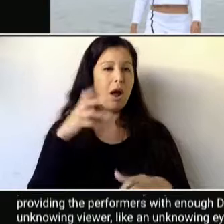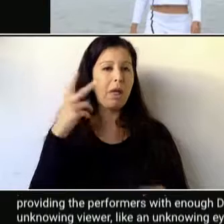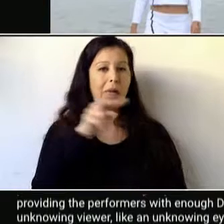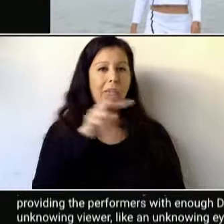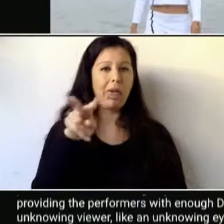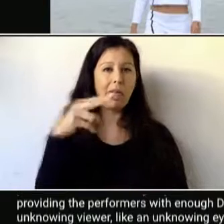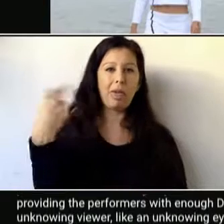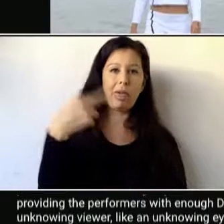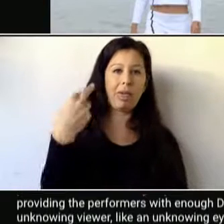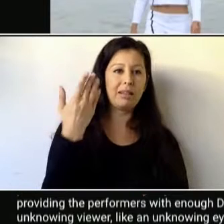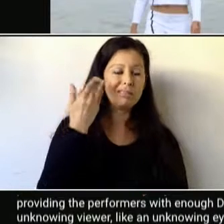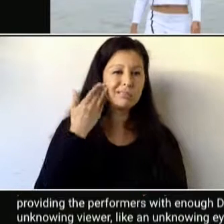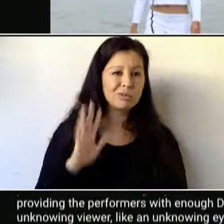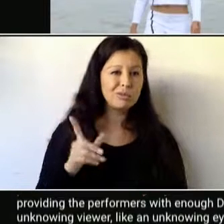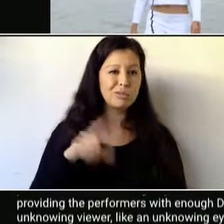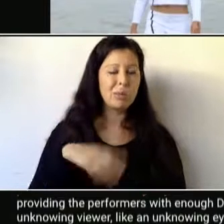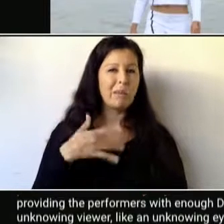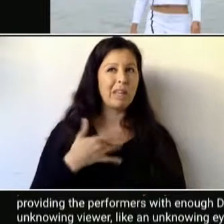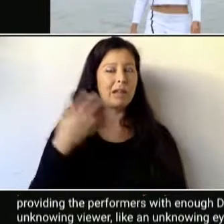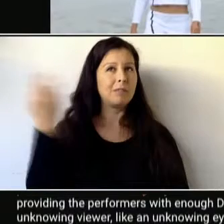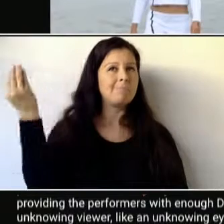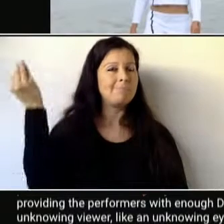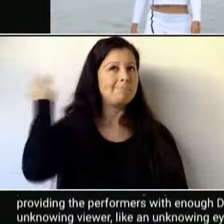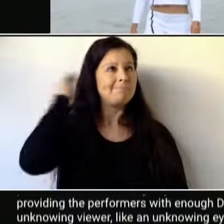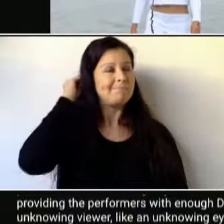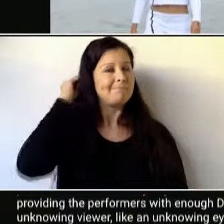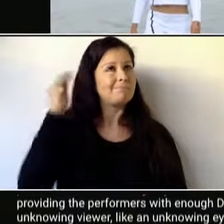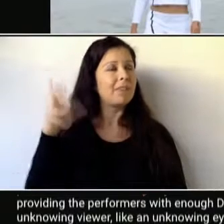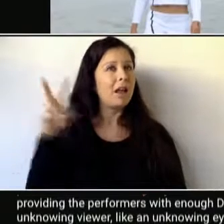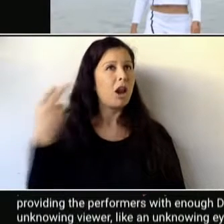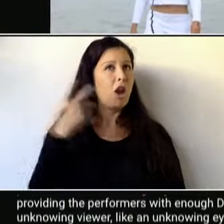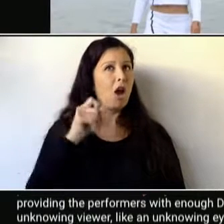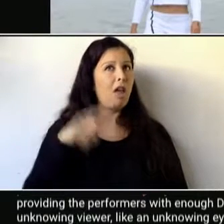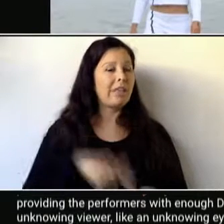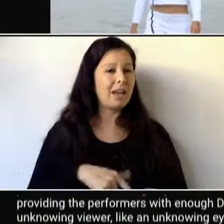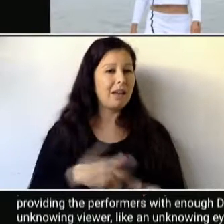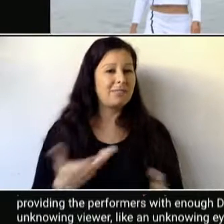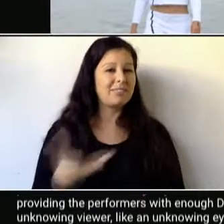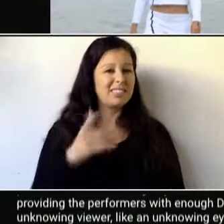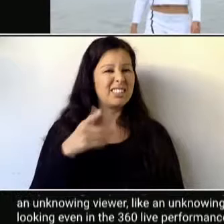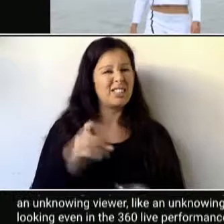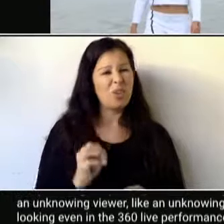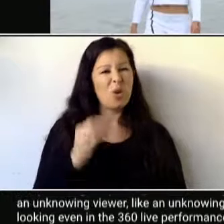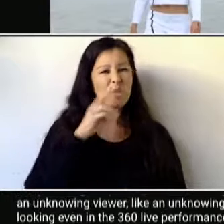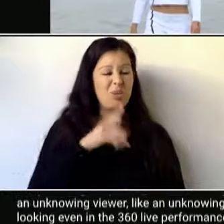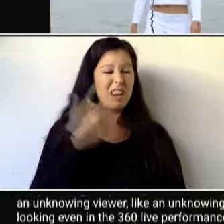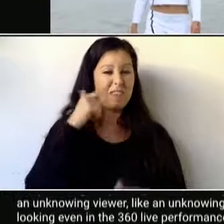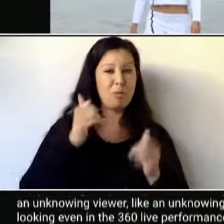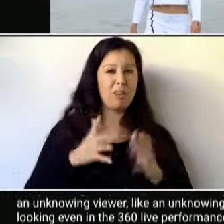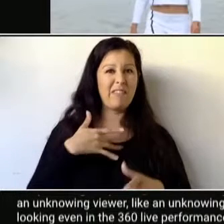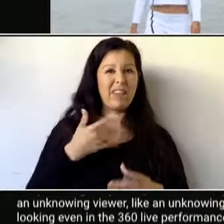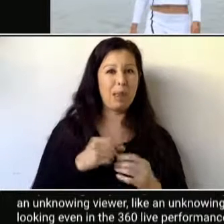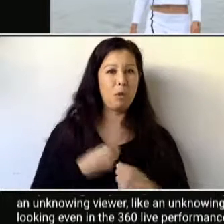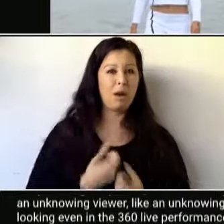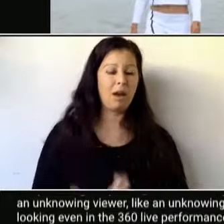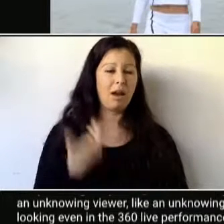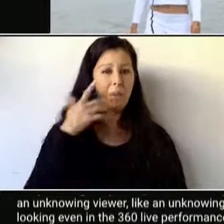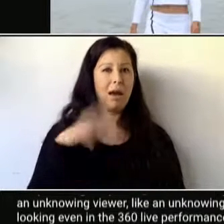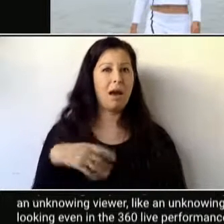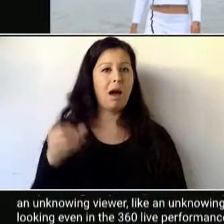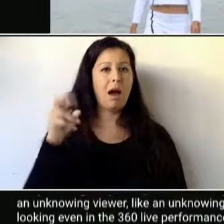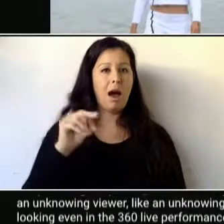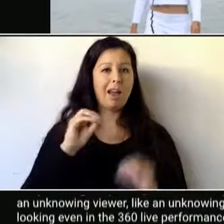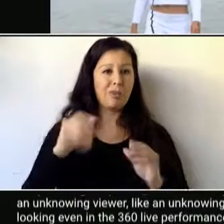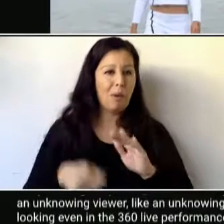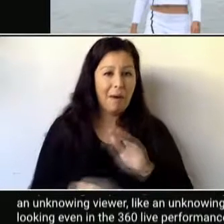looking. So it's actually a much more exhausting experience for performers to perform for this environment because they have to just be on. There's no